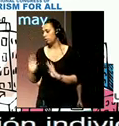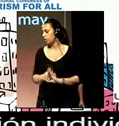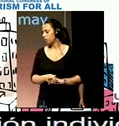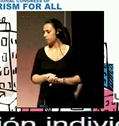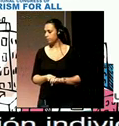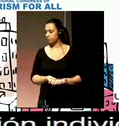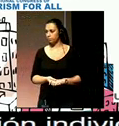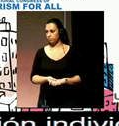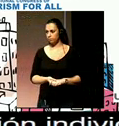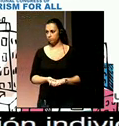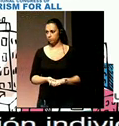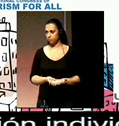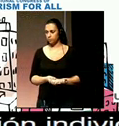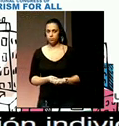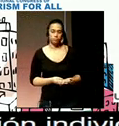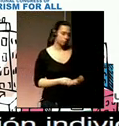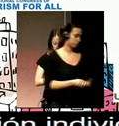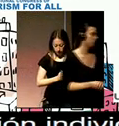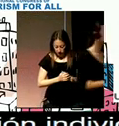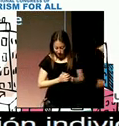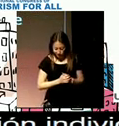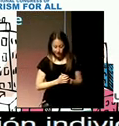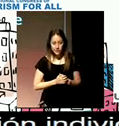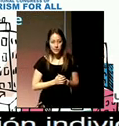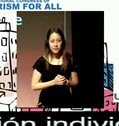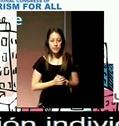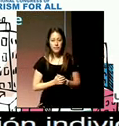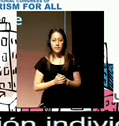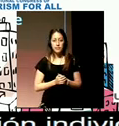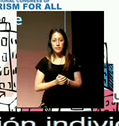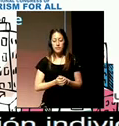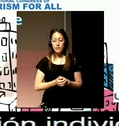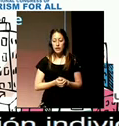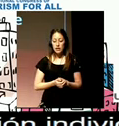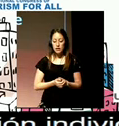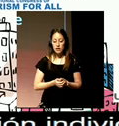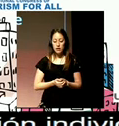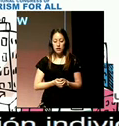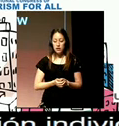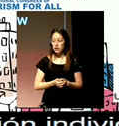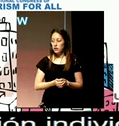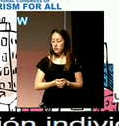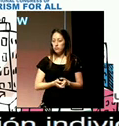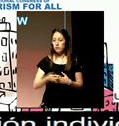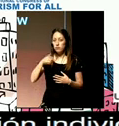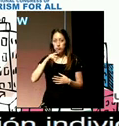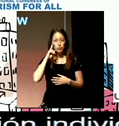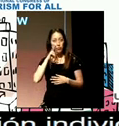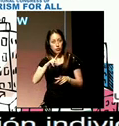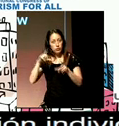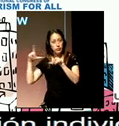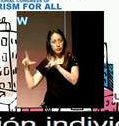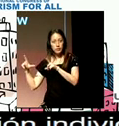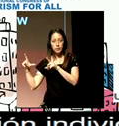be made known, and it is used widely so that people know what is happening. The Petit Palais in Paris, which has a number